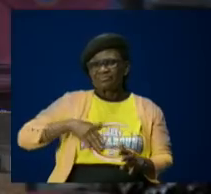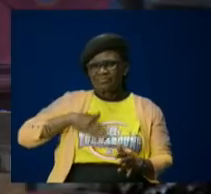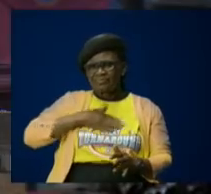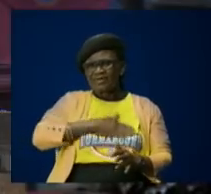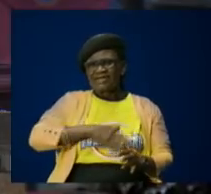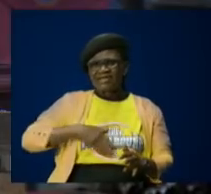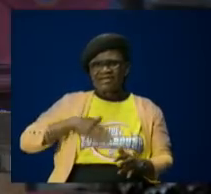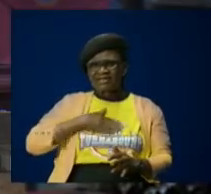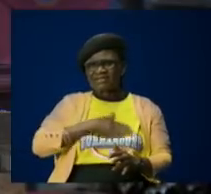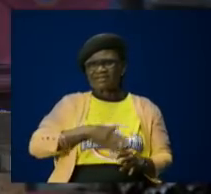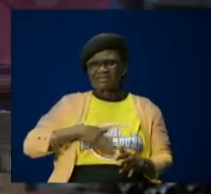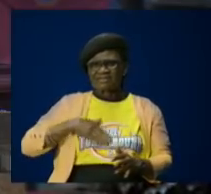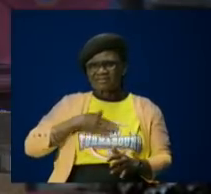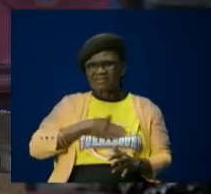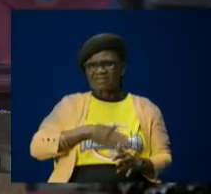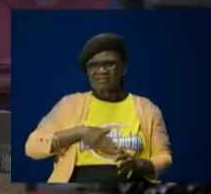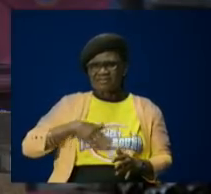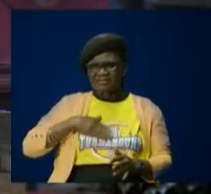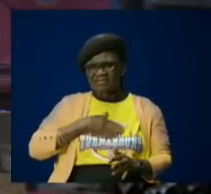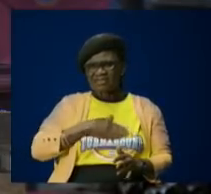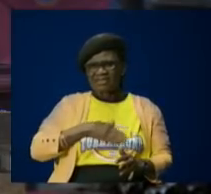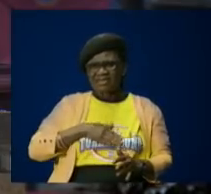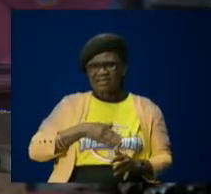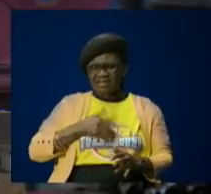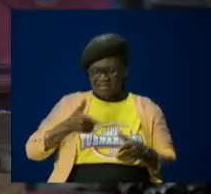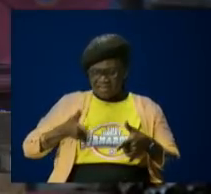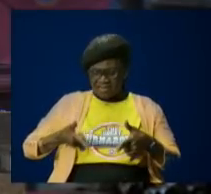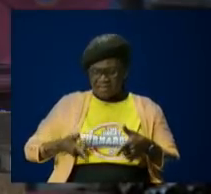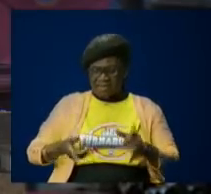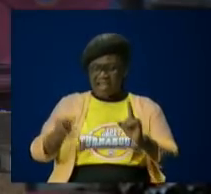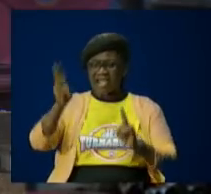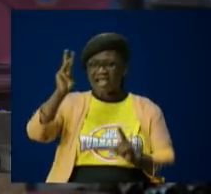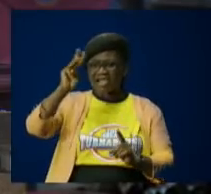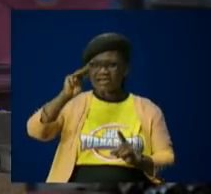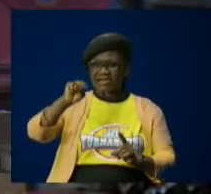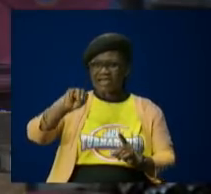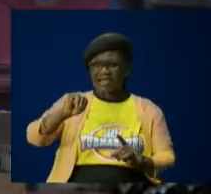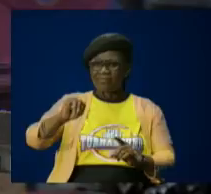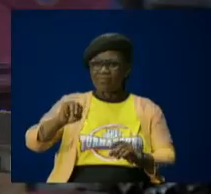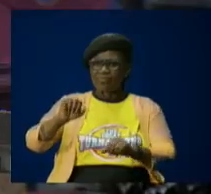please activate them tonight.